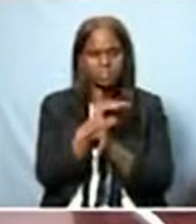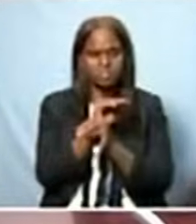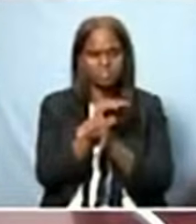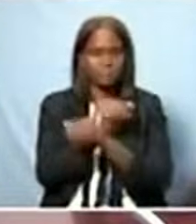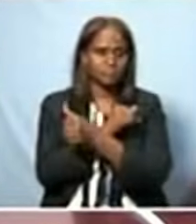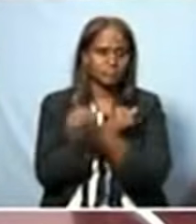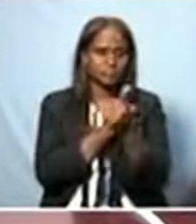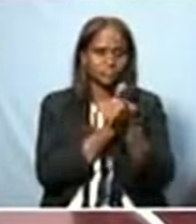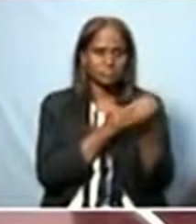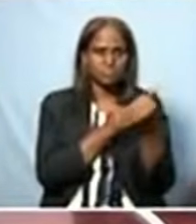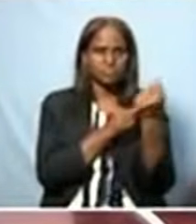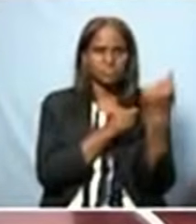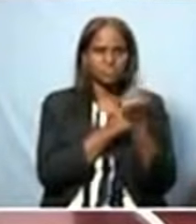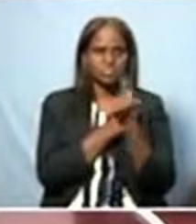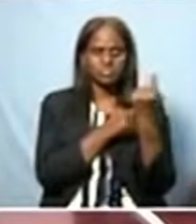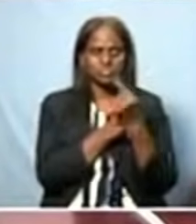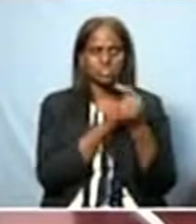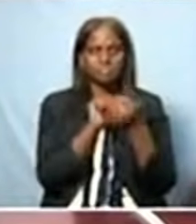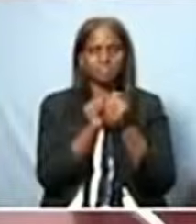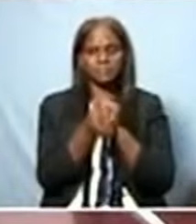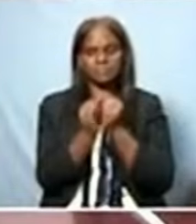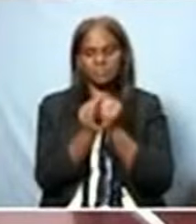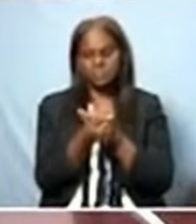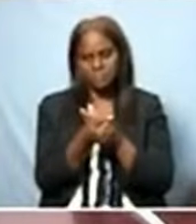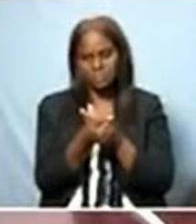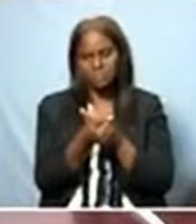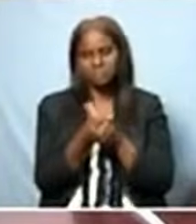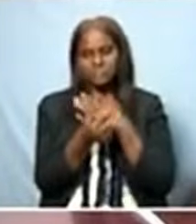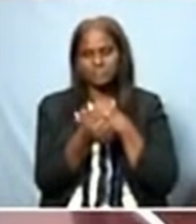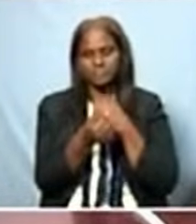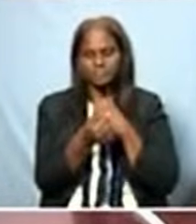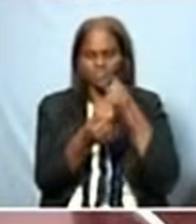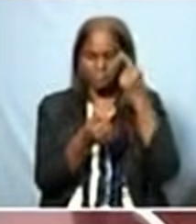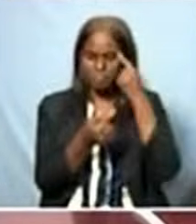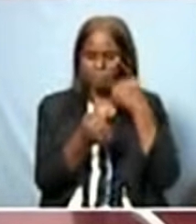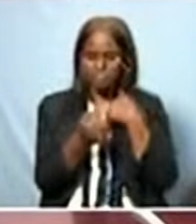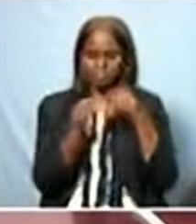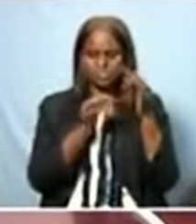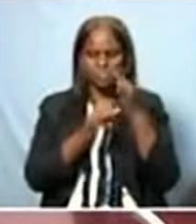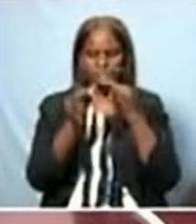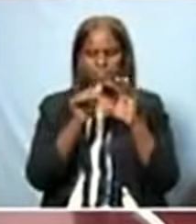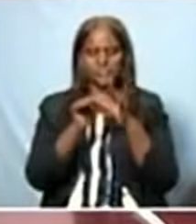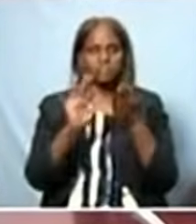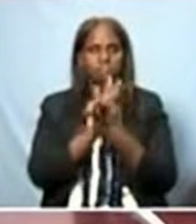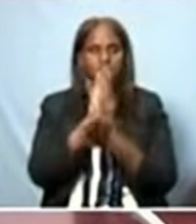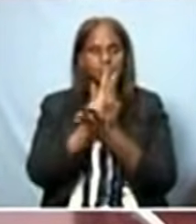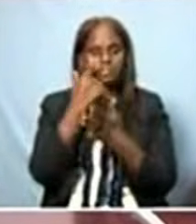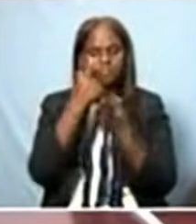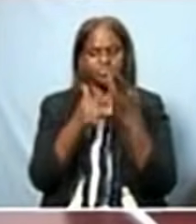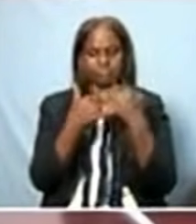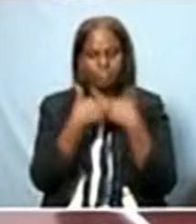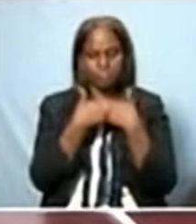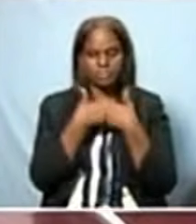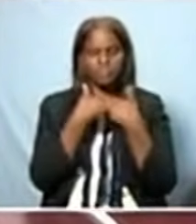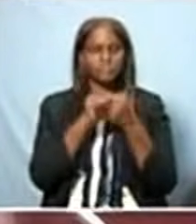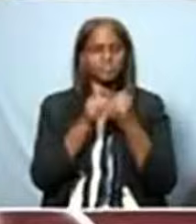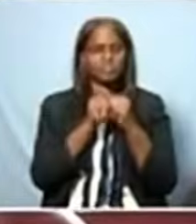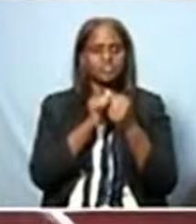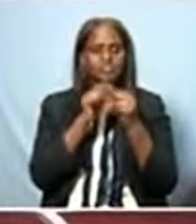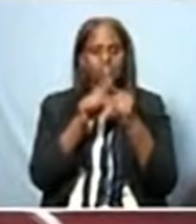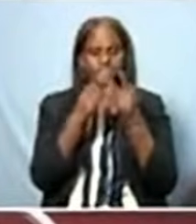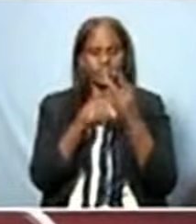the rest would only be amended. And I think I've tabulated in the paper those that are affected.